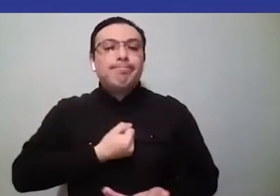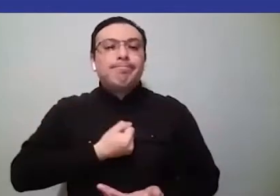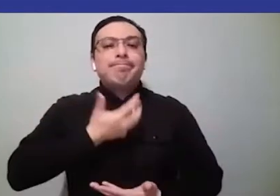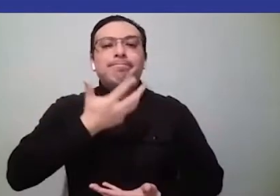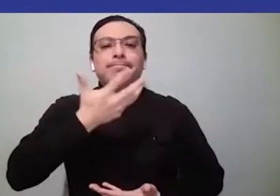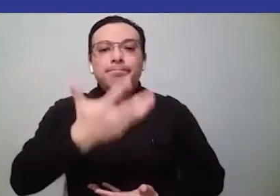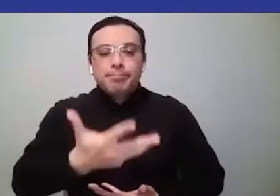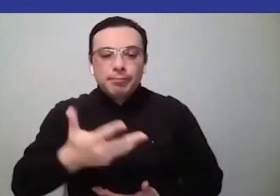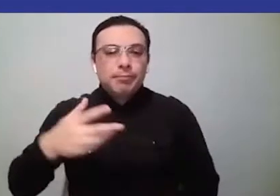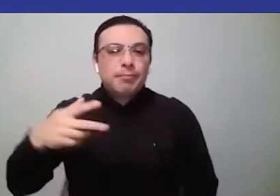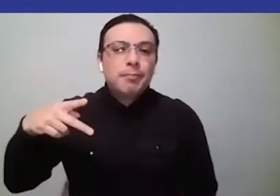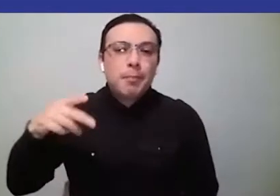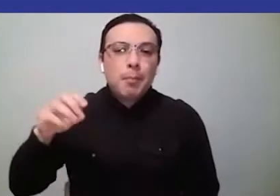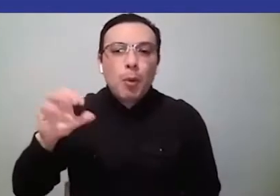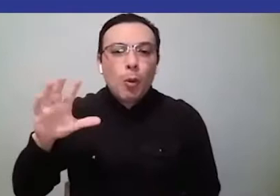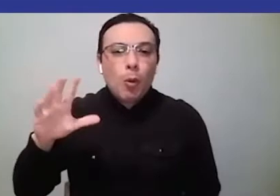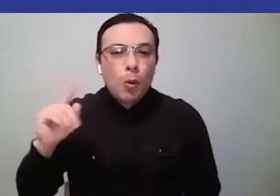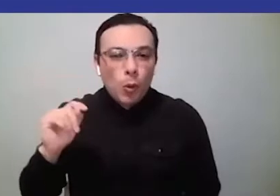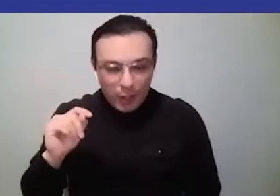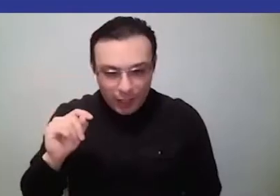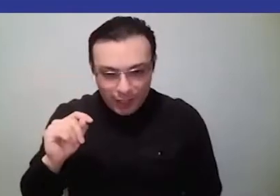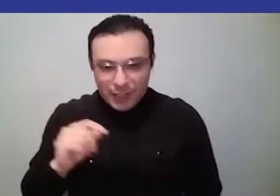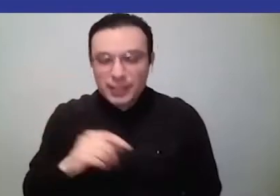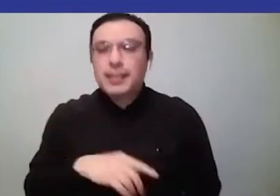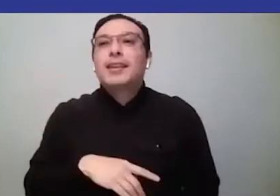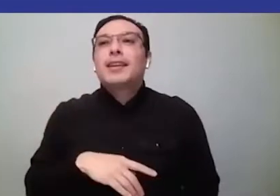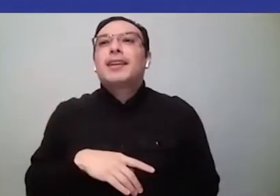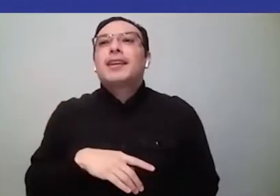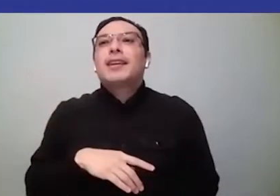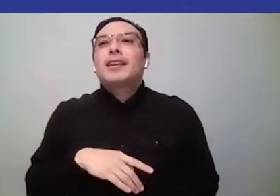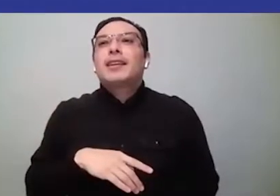and also somebody who went to school for archiving.